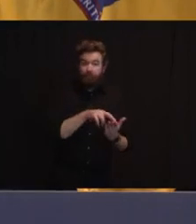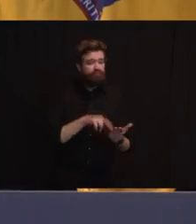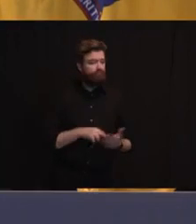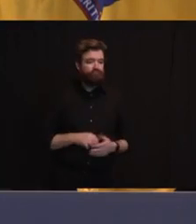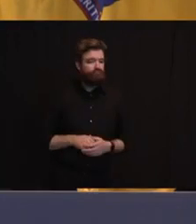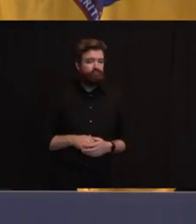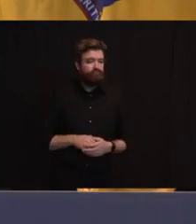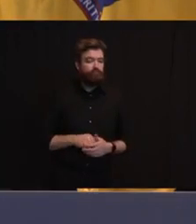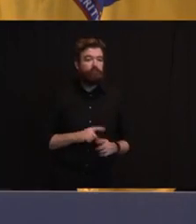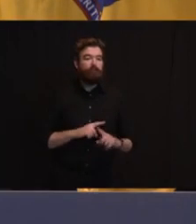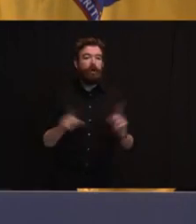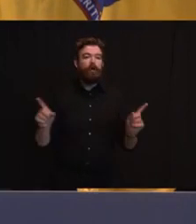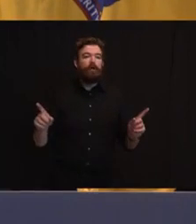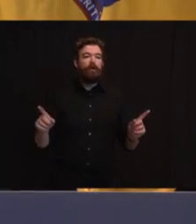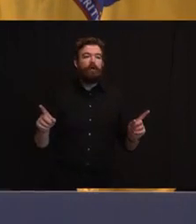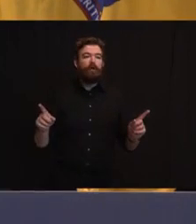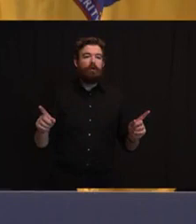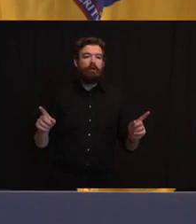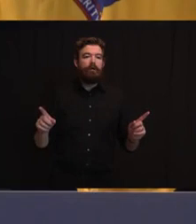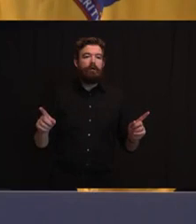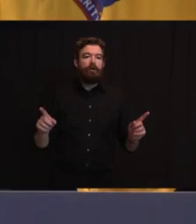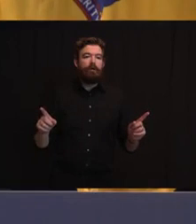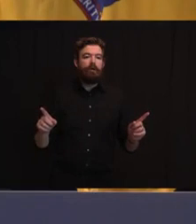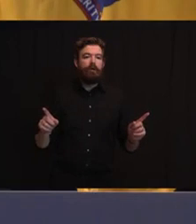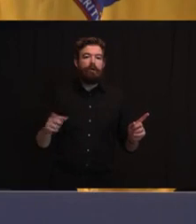do it. And whether or not you go to a mega site